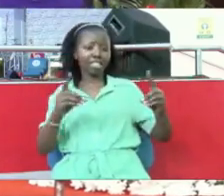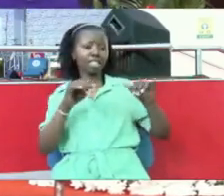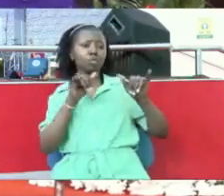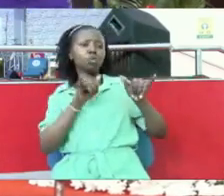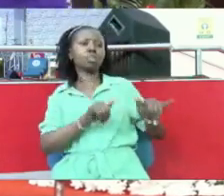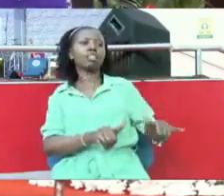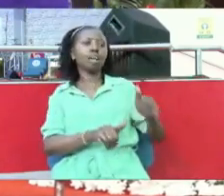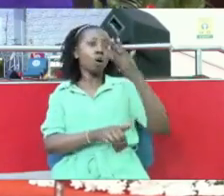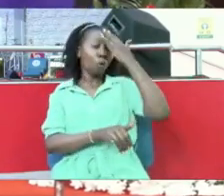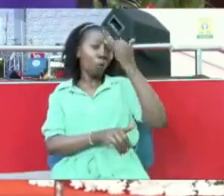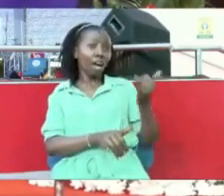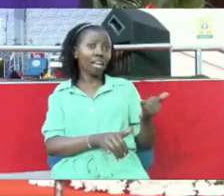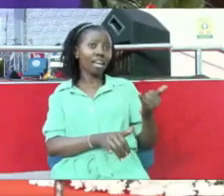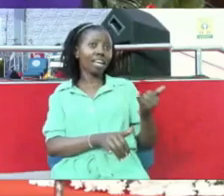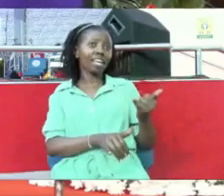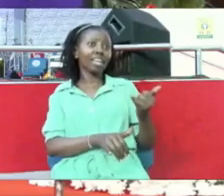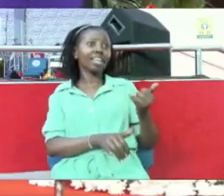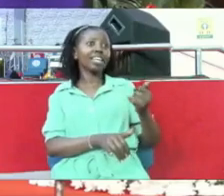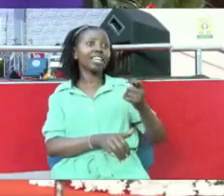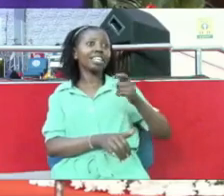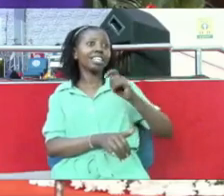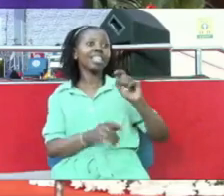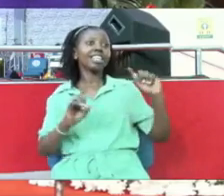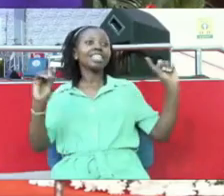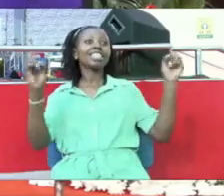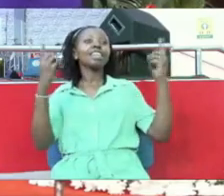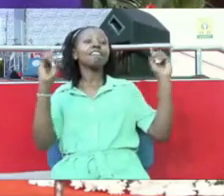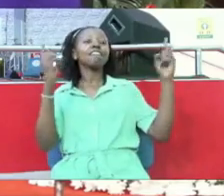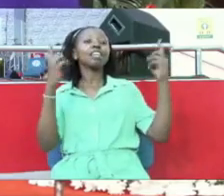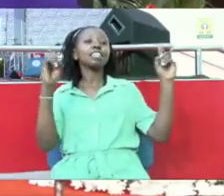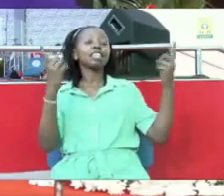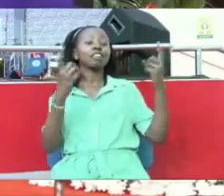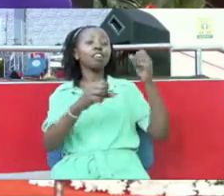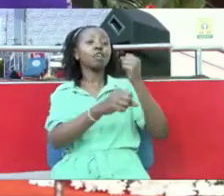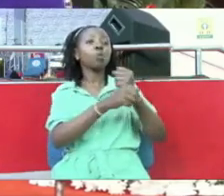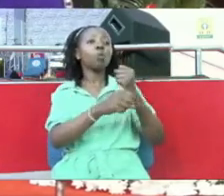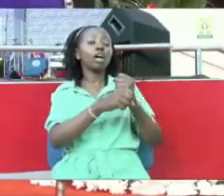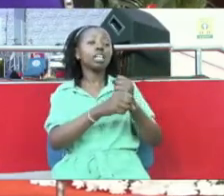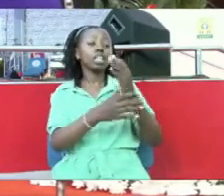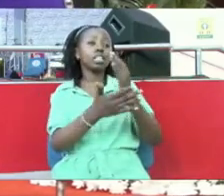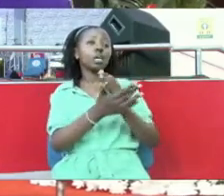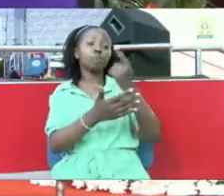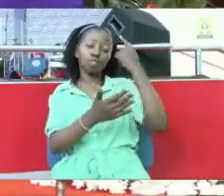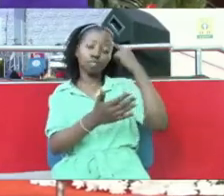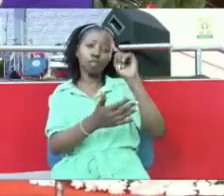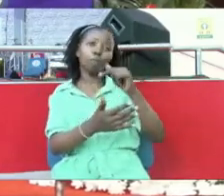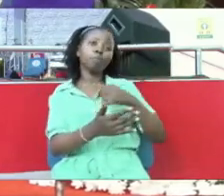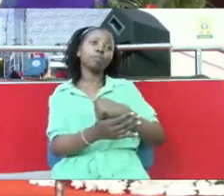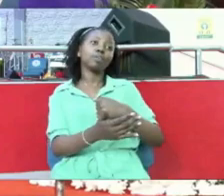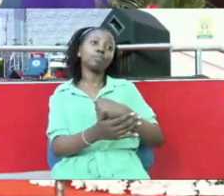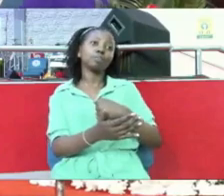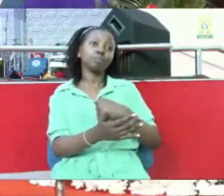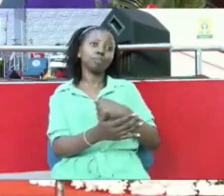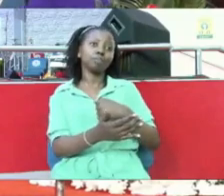because my shepherd is working out something. Lakini nimeamua ya kwamba nitatulia kwa sababu najua